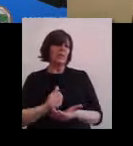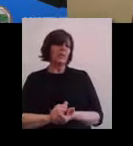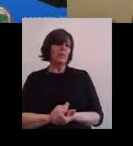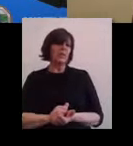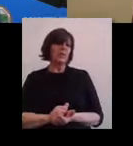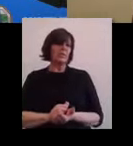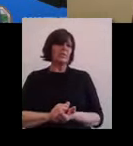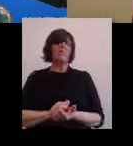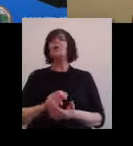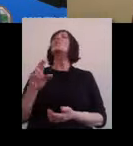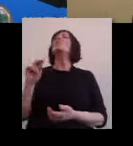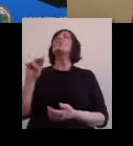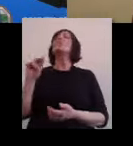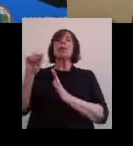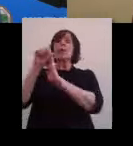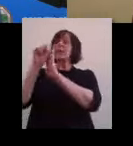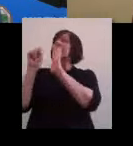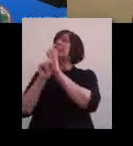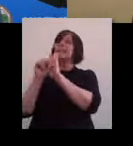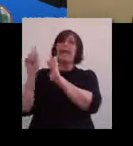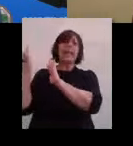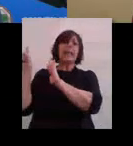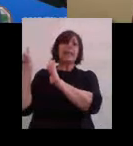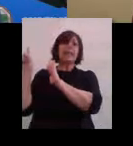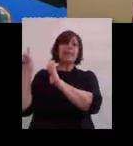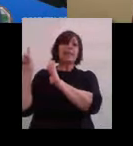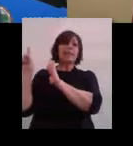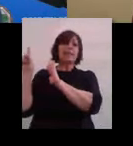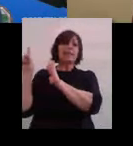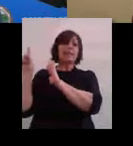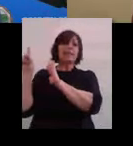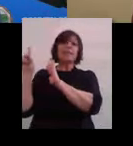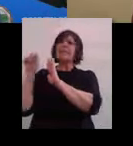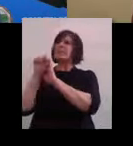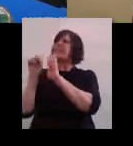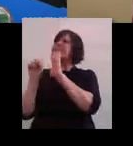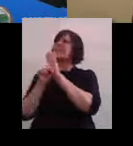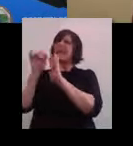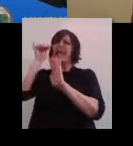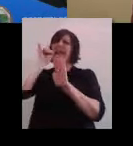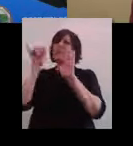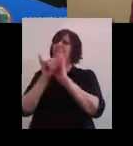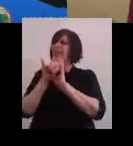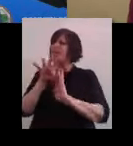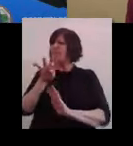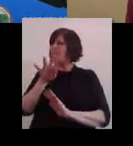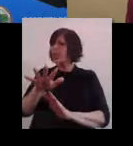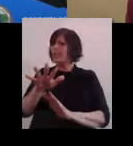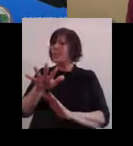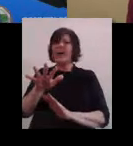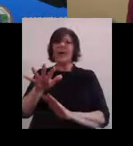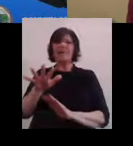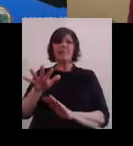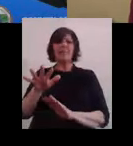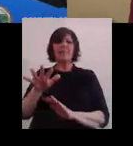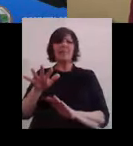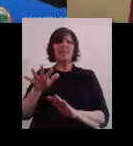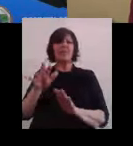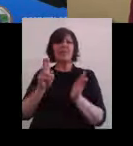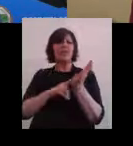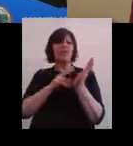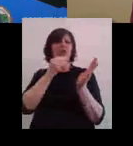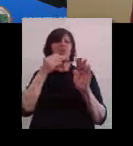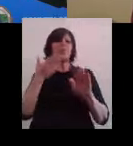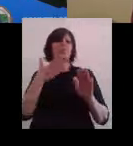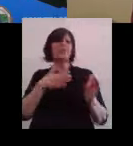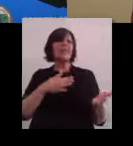state, I think actually at one point the state had may have identified 45 nursing home deaths in Erie County, but some of those may not be a